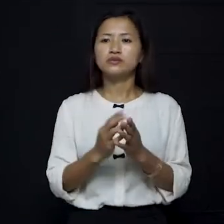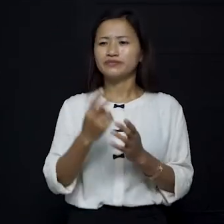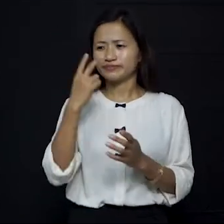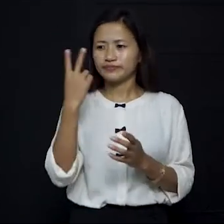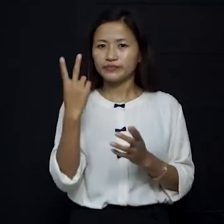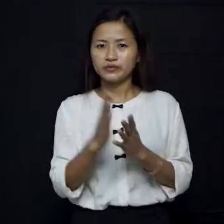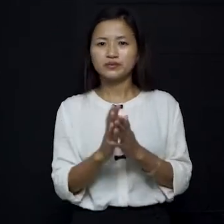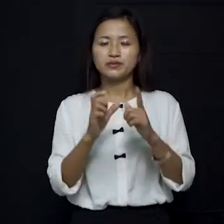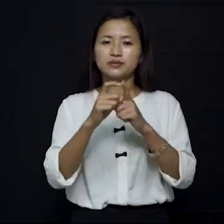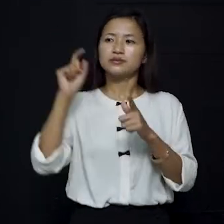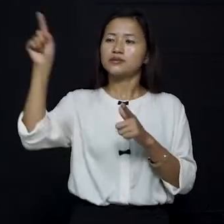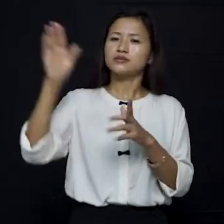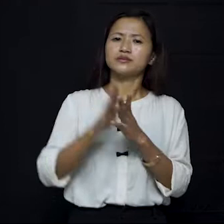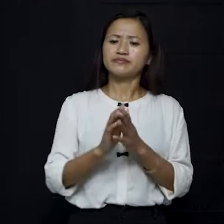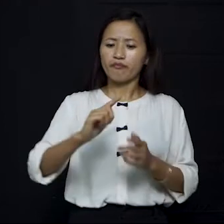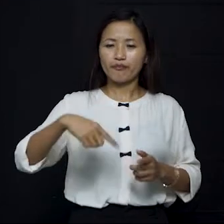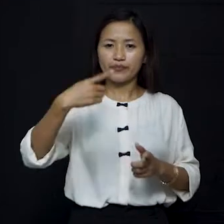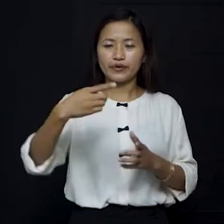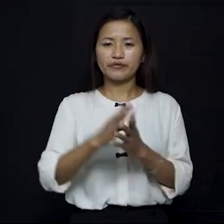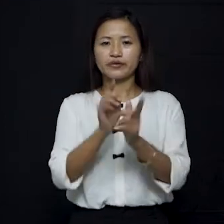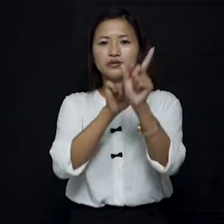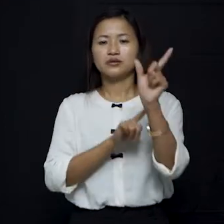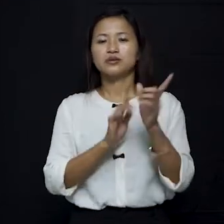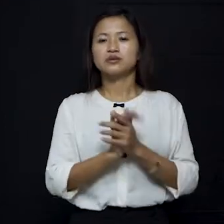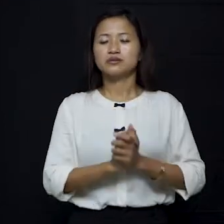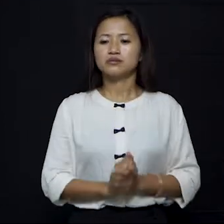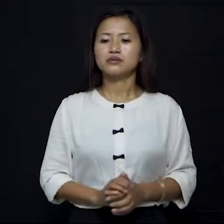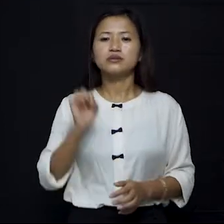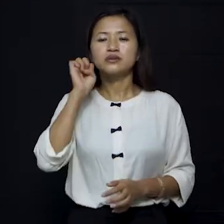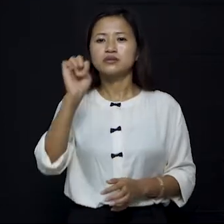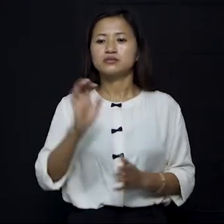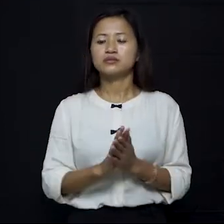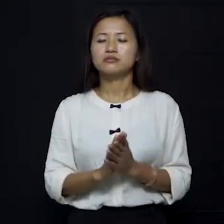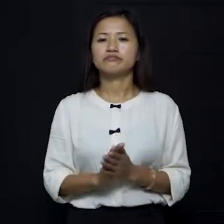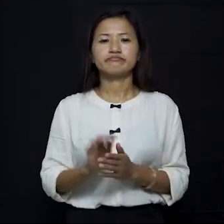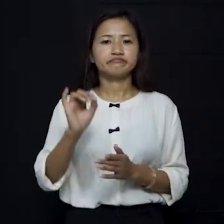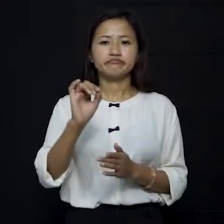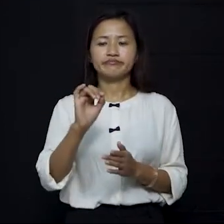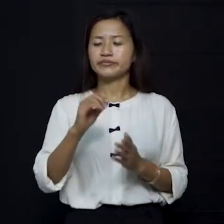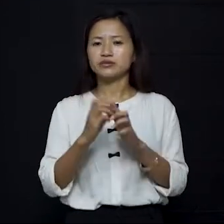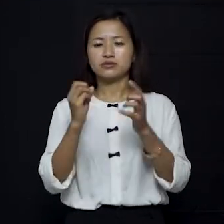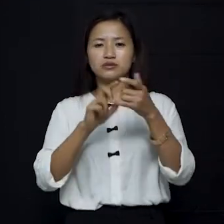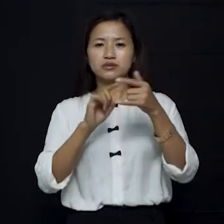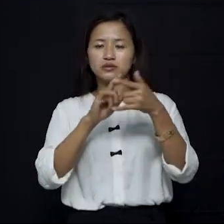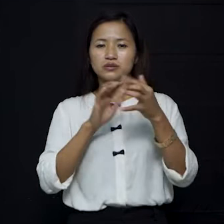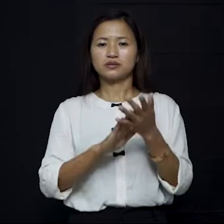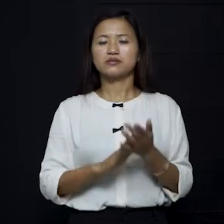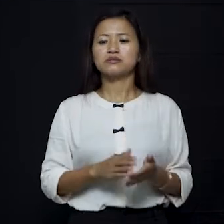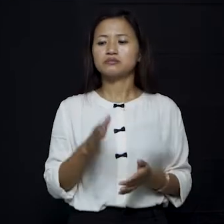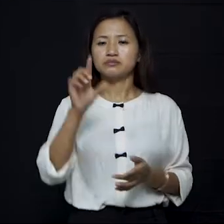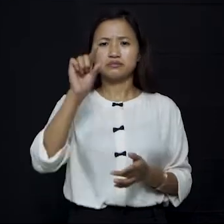Delhi every year, but this sentence shows that he does not do that anymore, okay? That he does